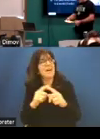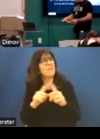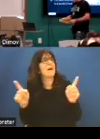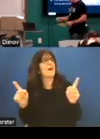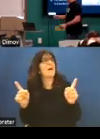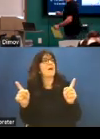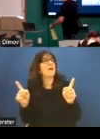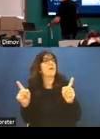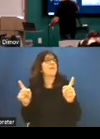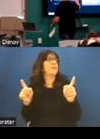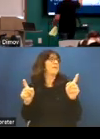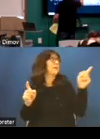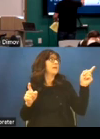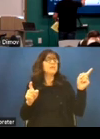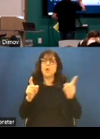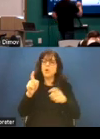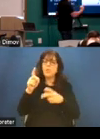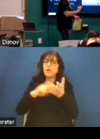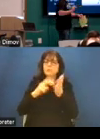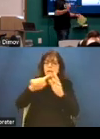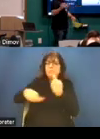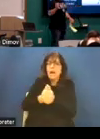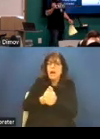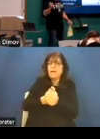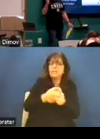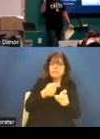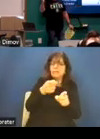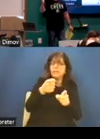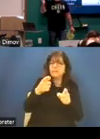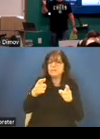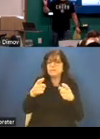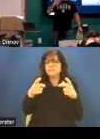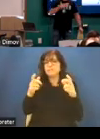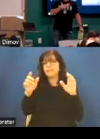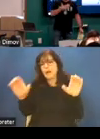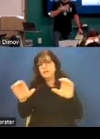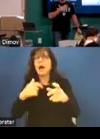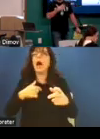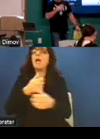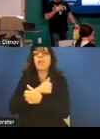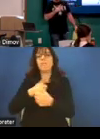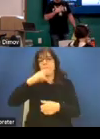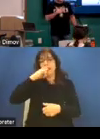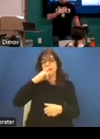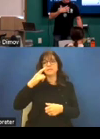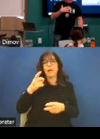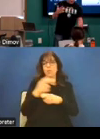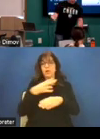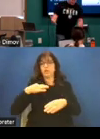Okay, so there's meaning behind this, right? So I love my kids. I'm wearing this shirt because my